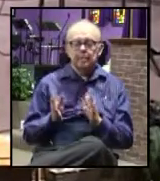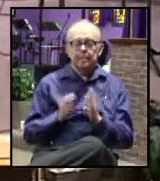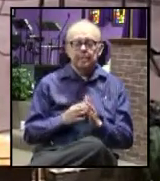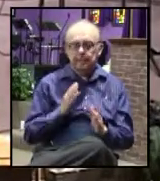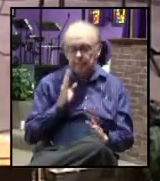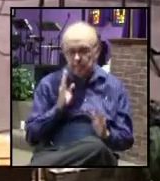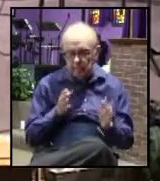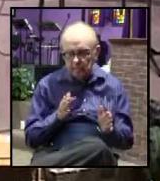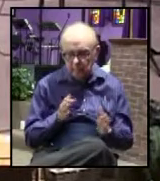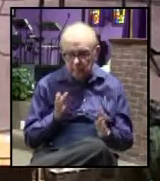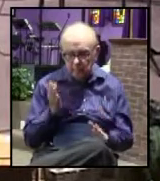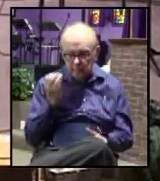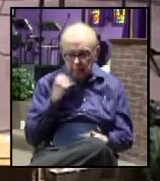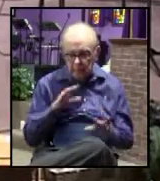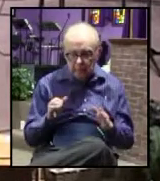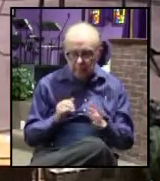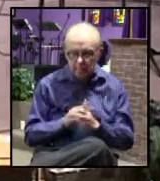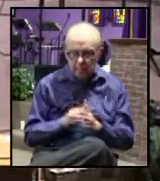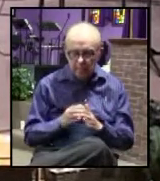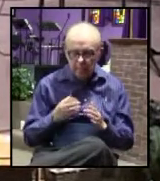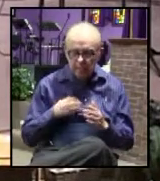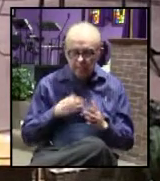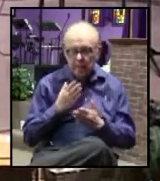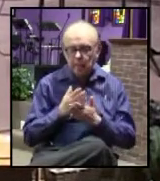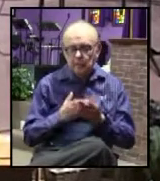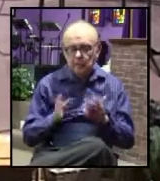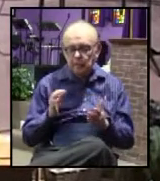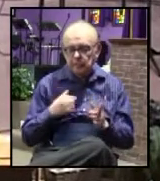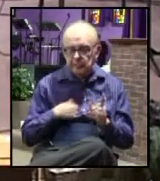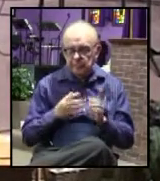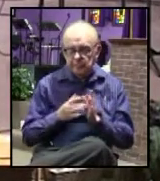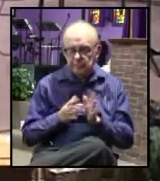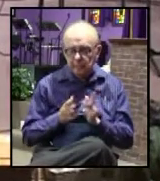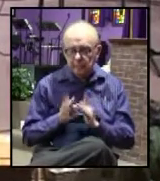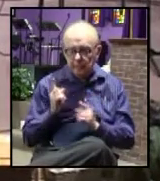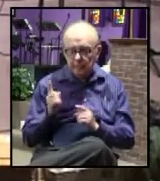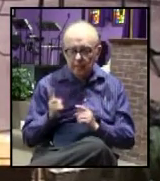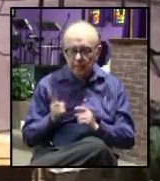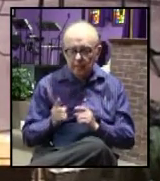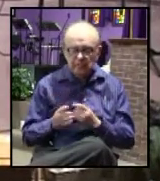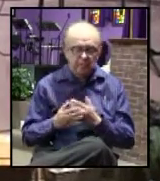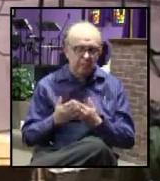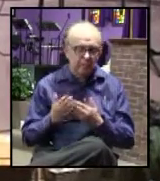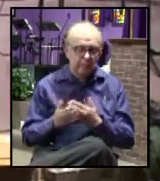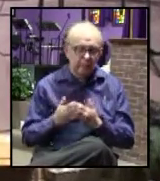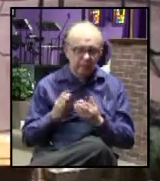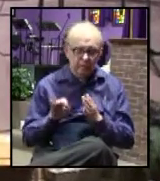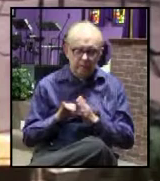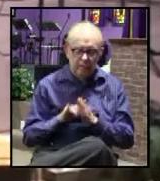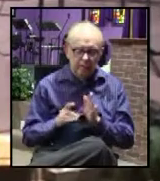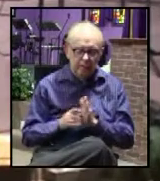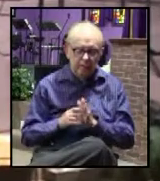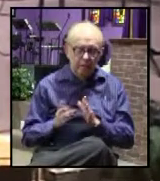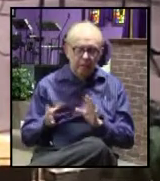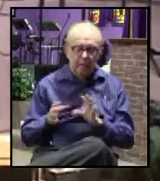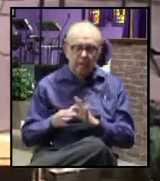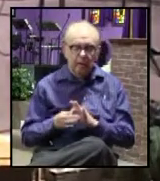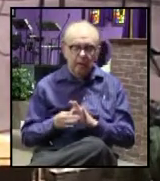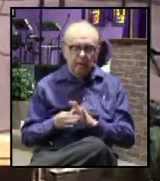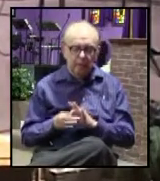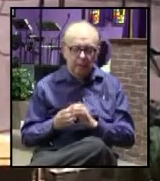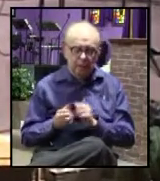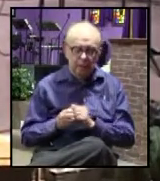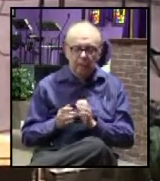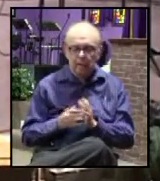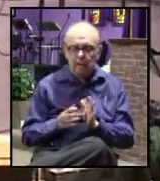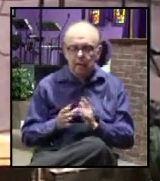and he says, listen, if you don't do this, then you have no part of me. One of the simplest illustrations of our relationship